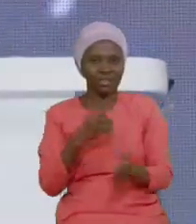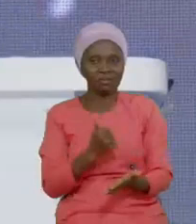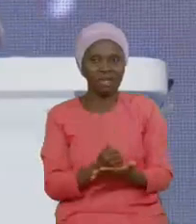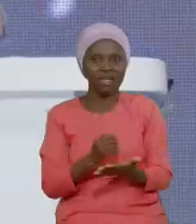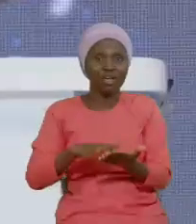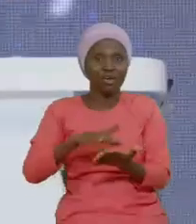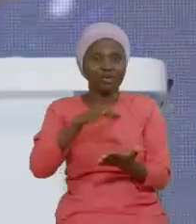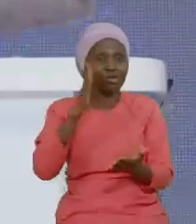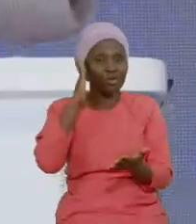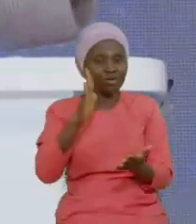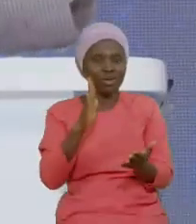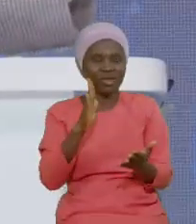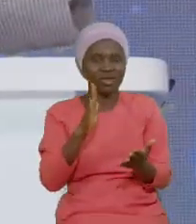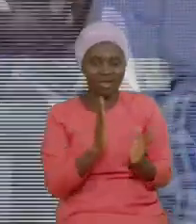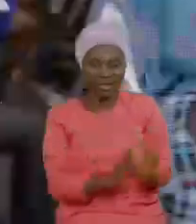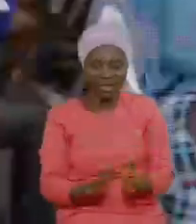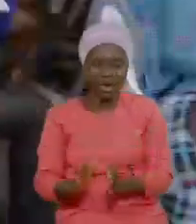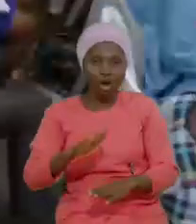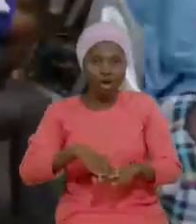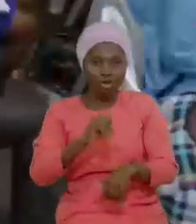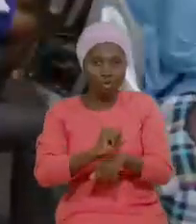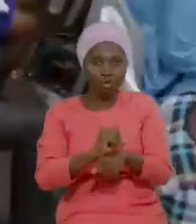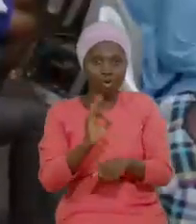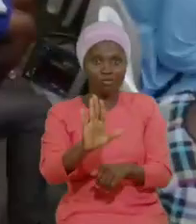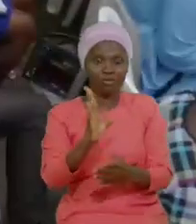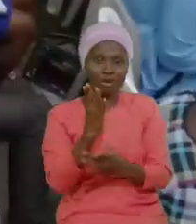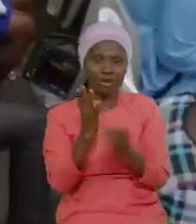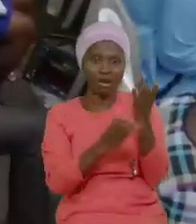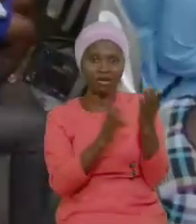Glory will settle on the work of your hand.